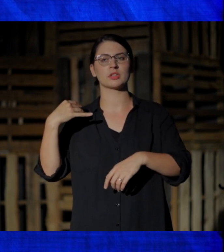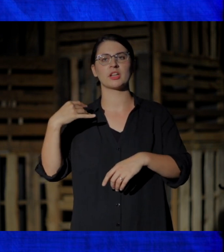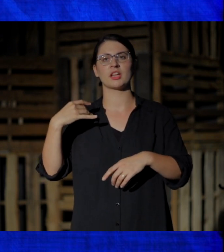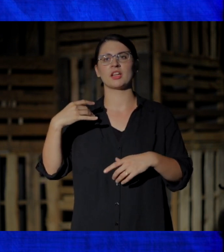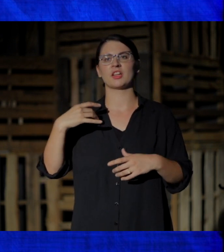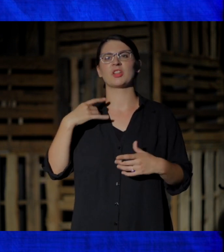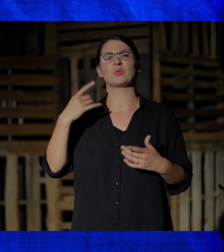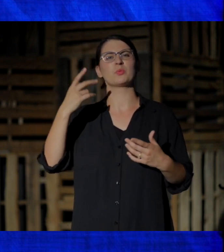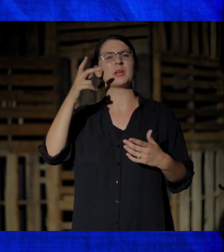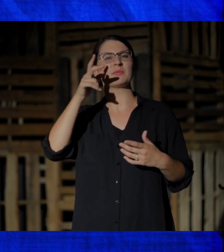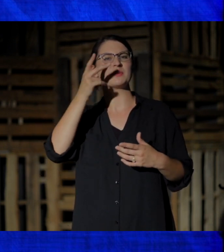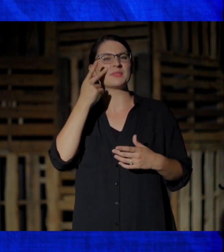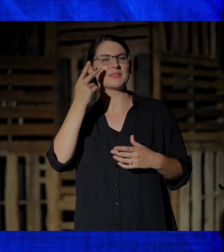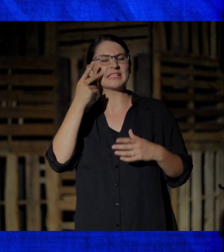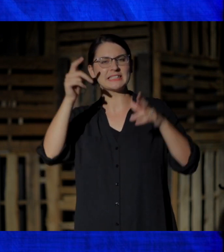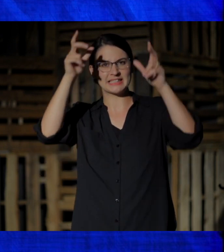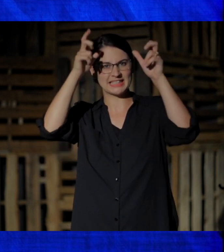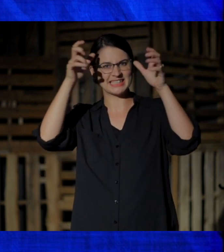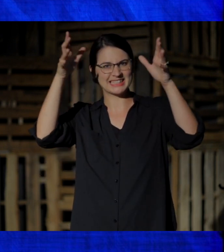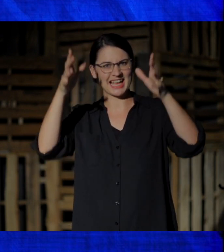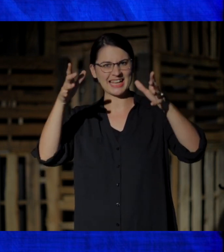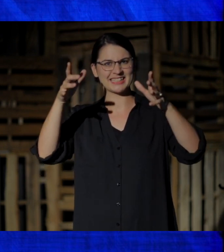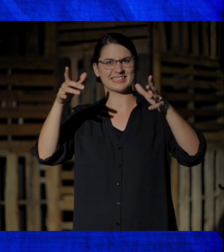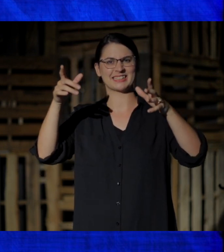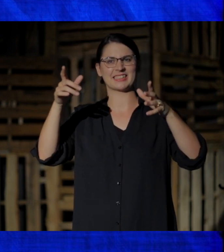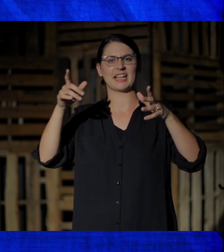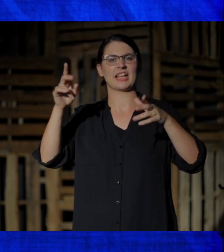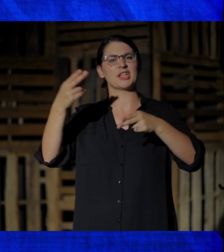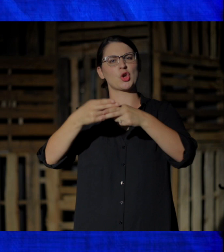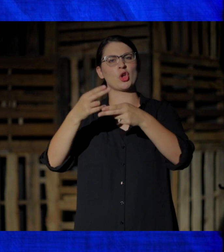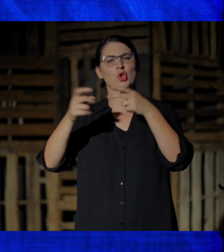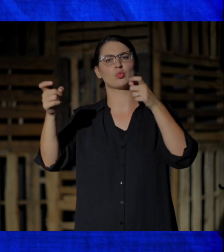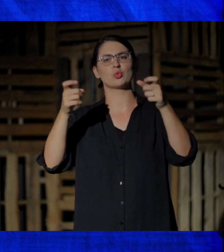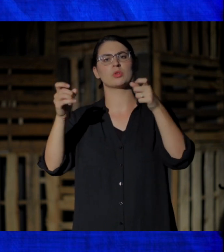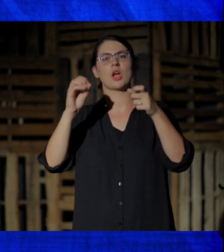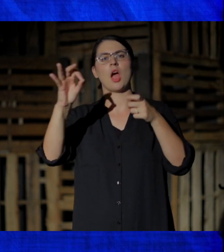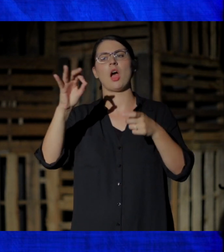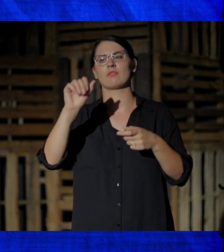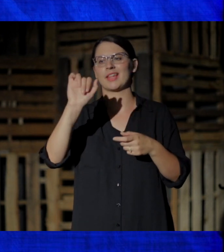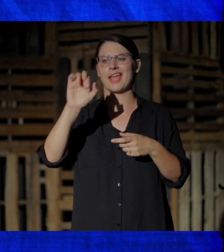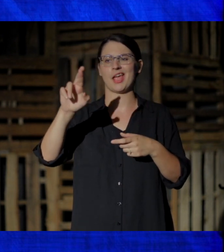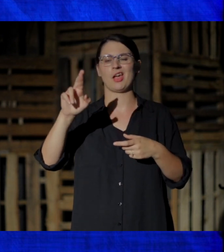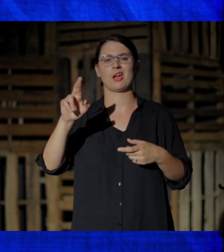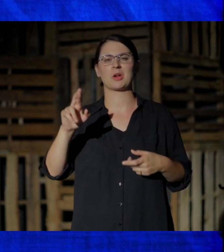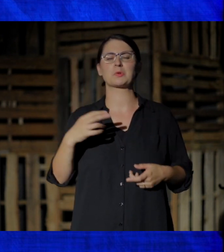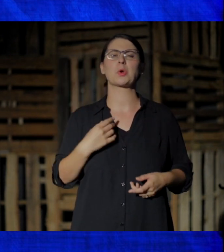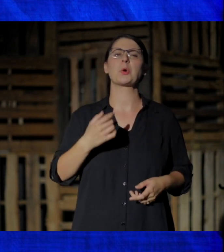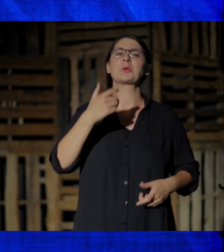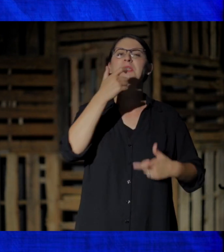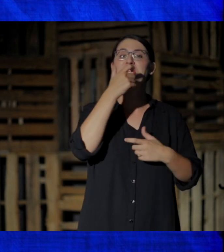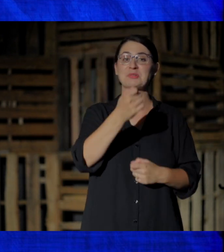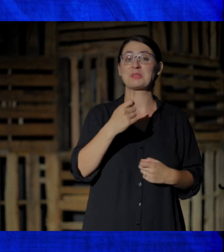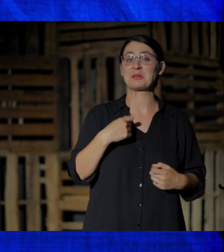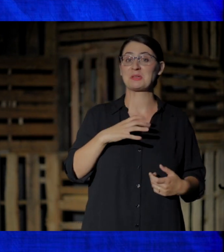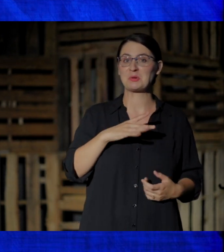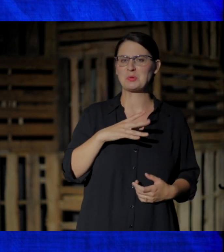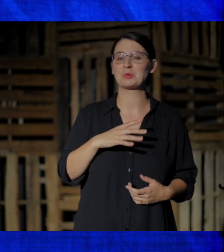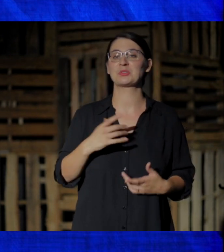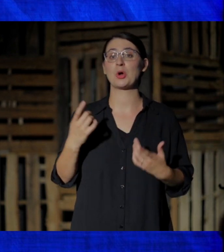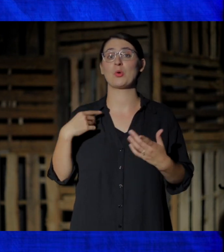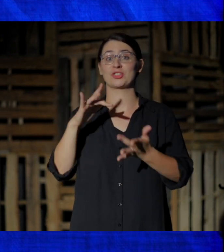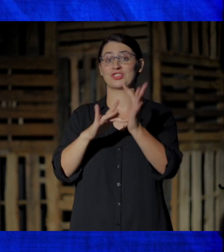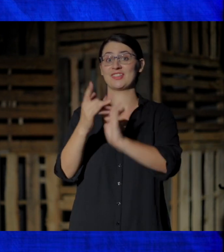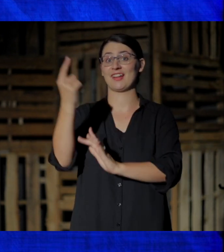air. There's an incredible symbolism there that at the coming of Christ, Satan is defeated. At his simple coming, he's